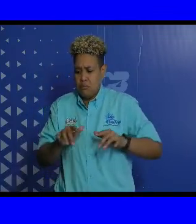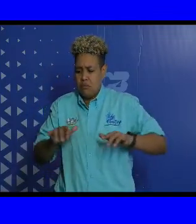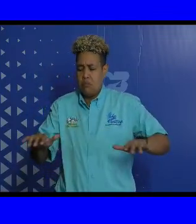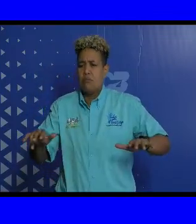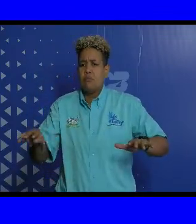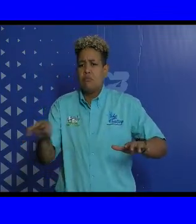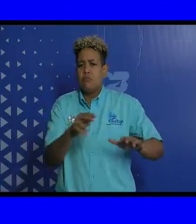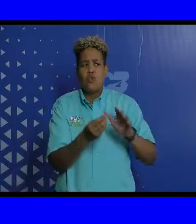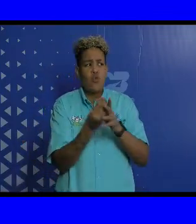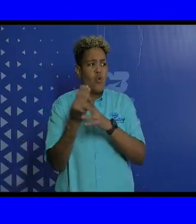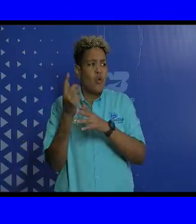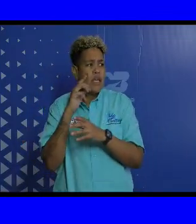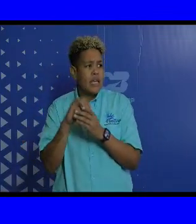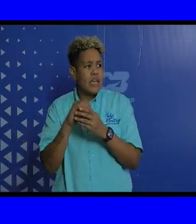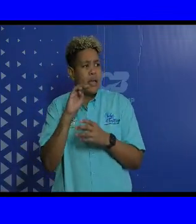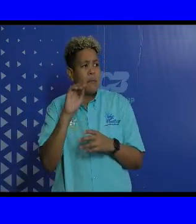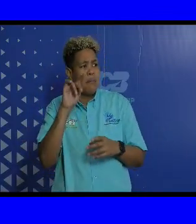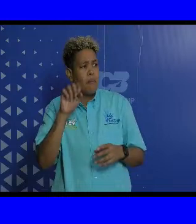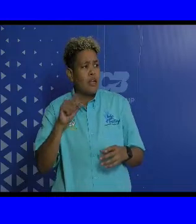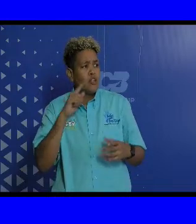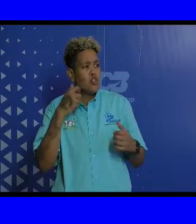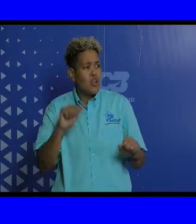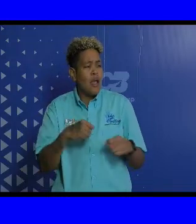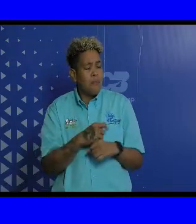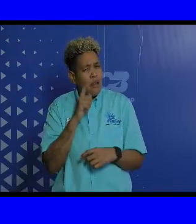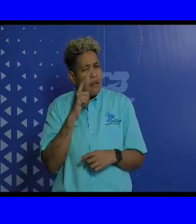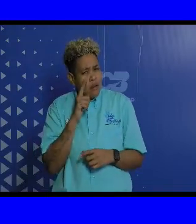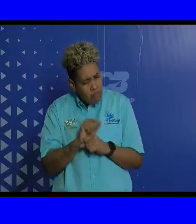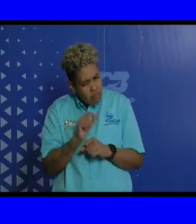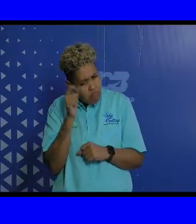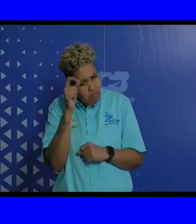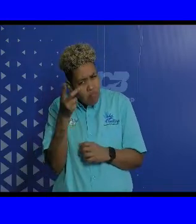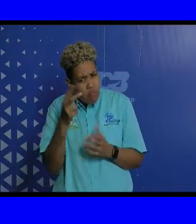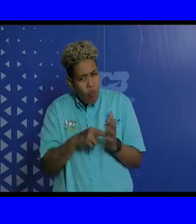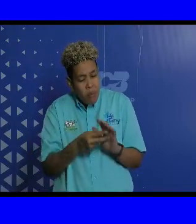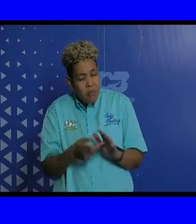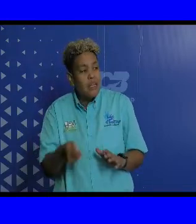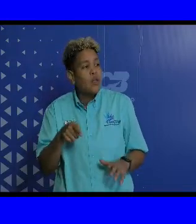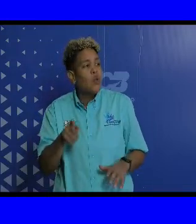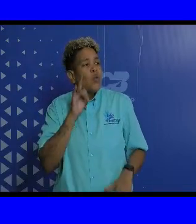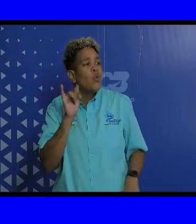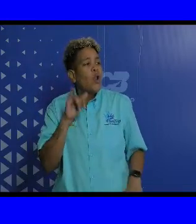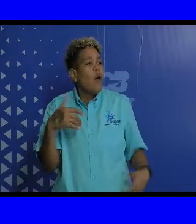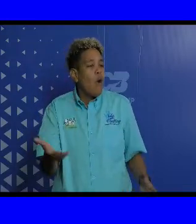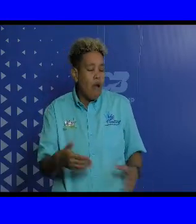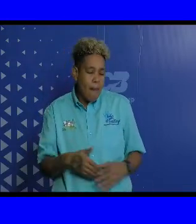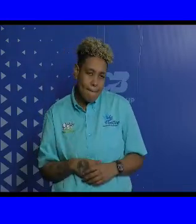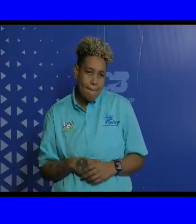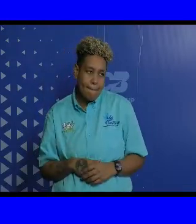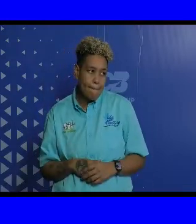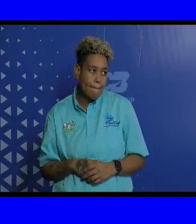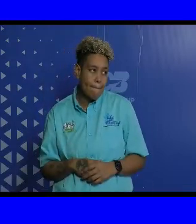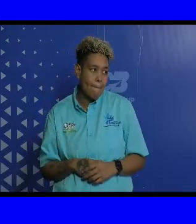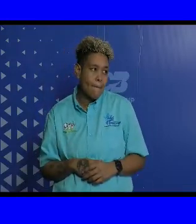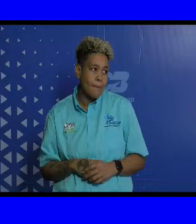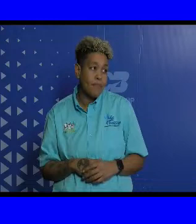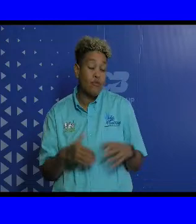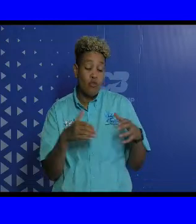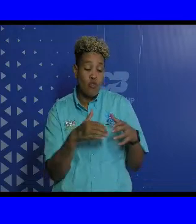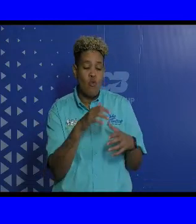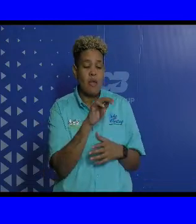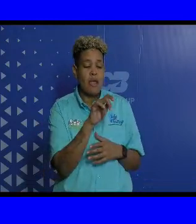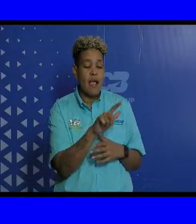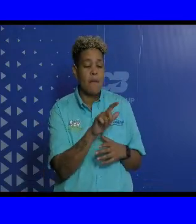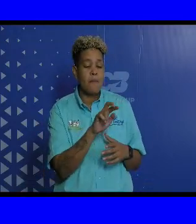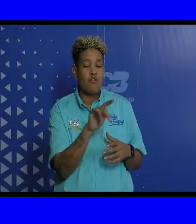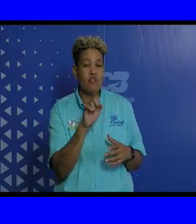In metrics, so try and make this a little bit more tangible for you. In metrics, this will look like the following. Group capital